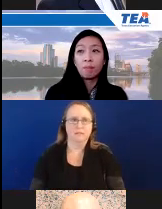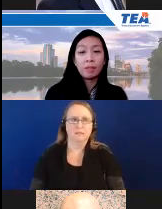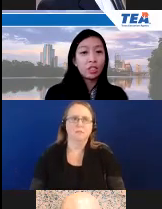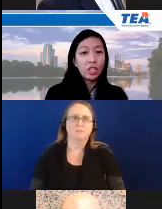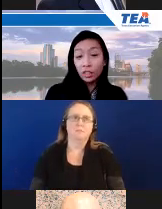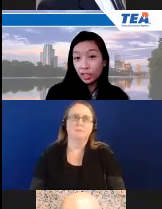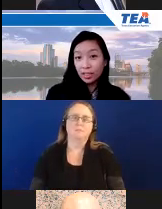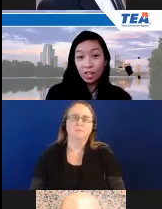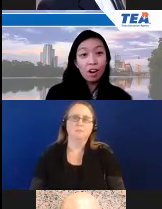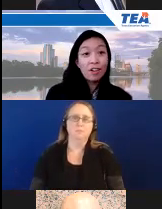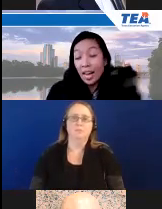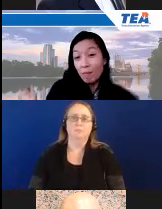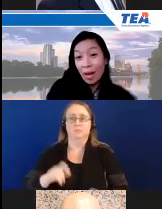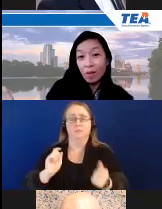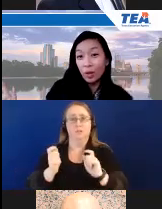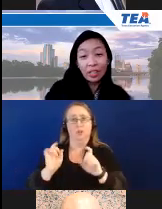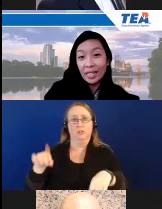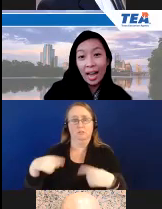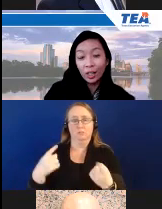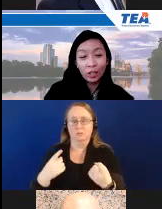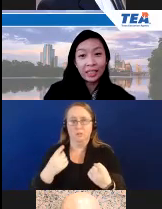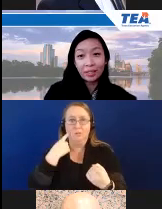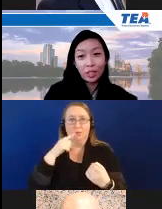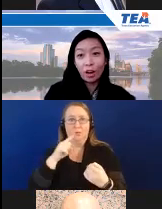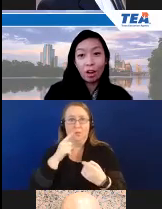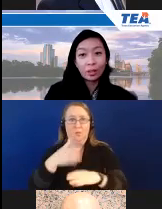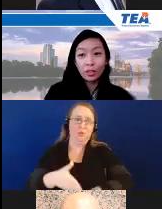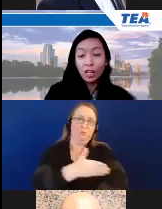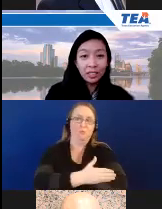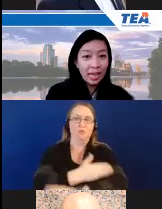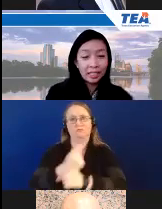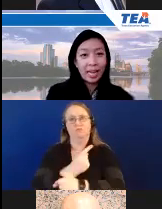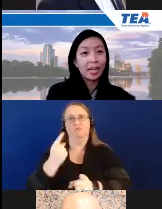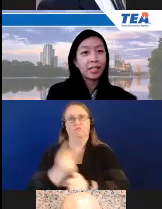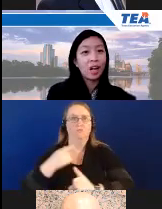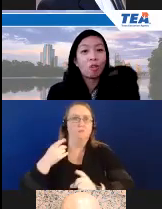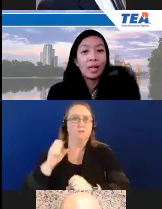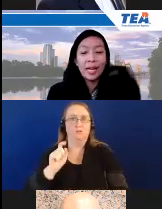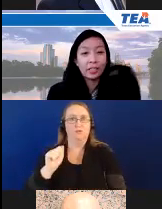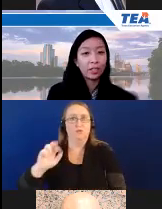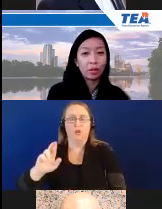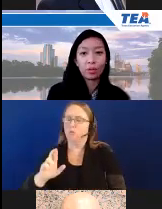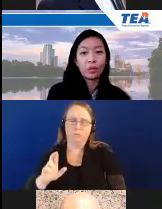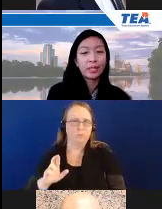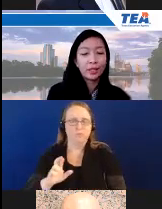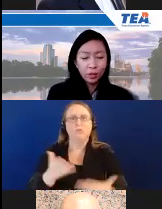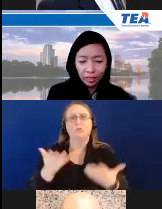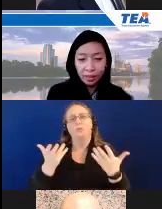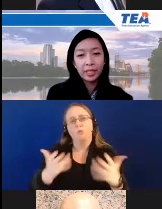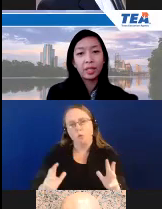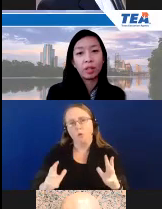So these changes are not about improving the accuracy of STAAR at all. So STAAR is a test that already has to go through